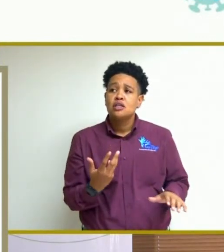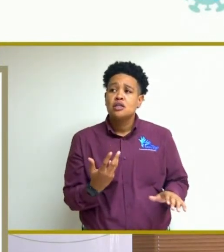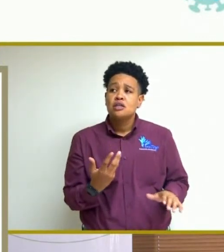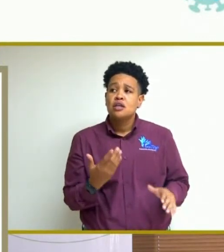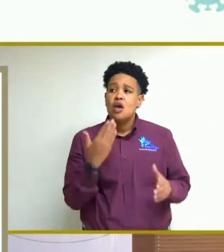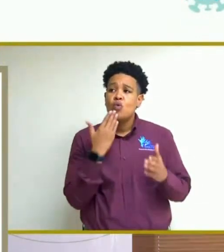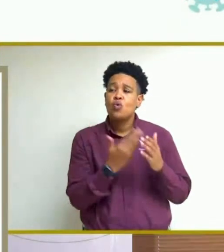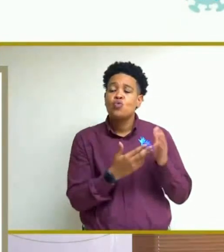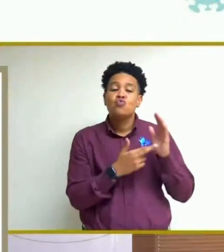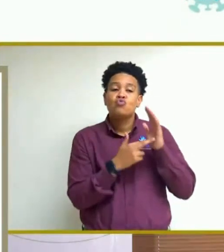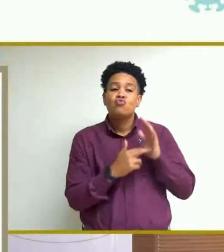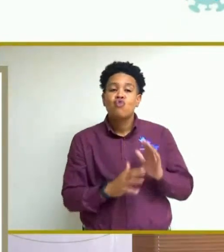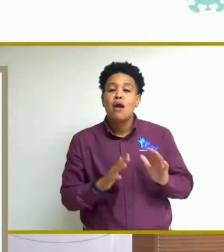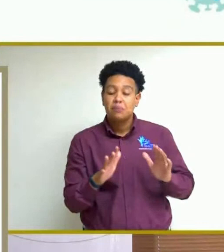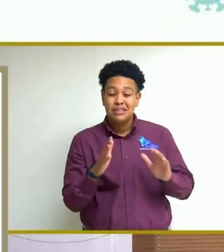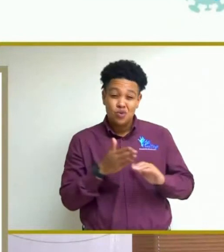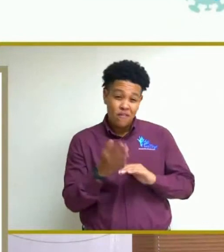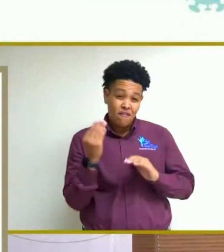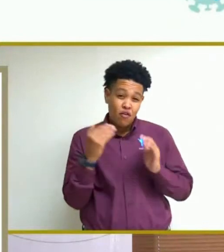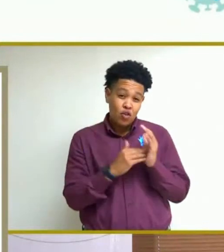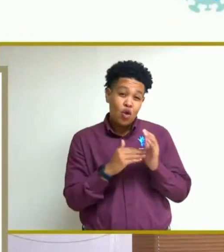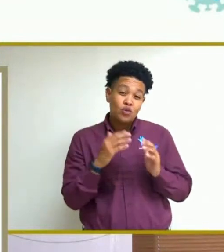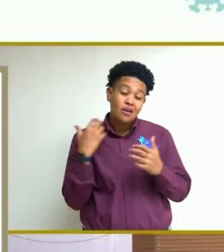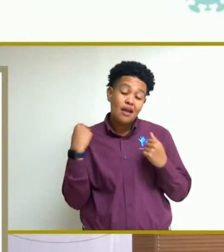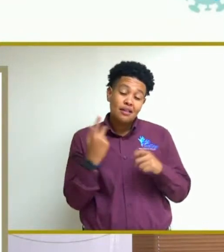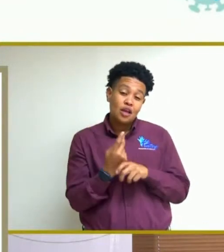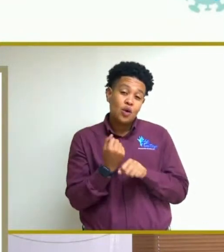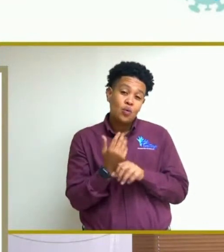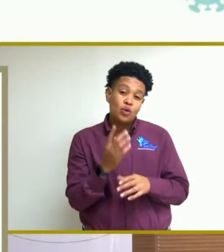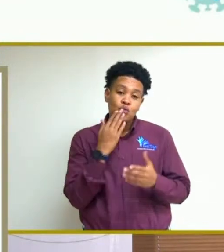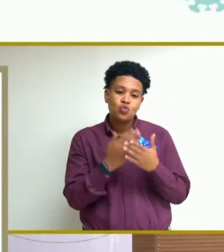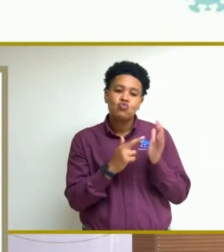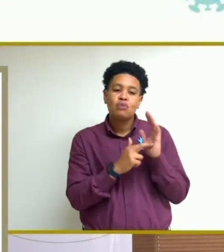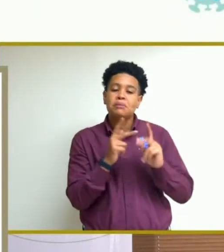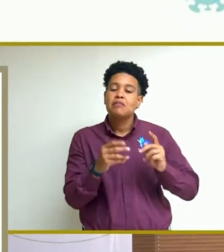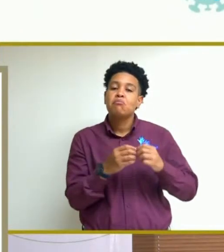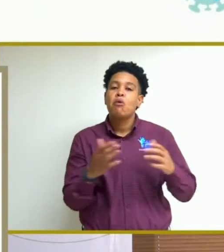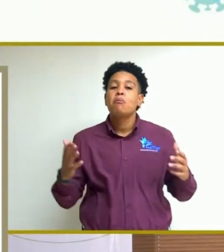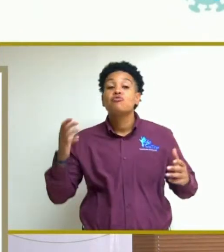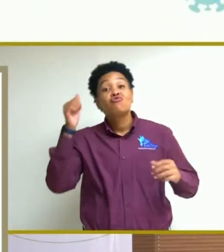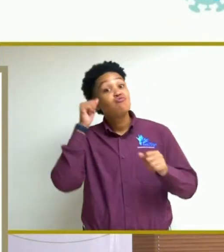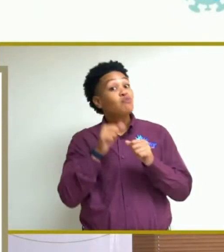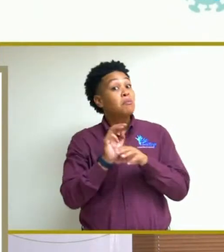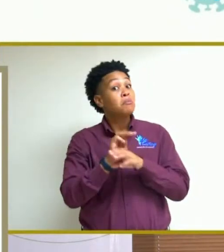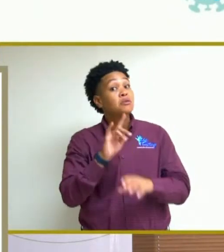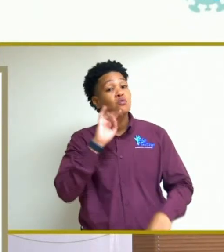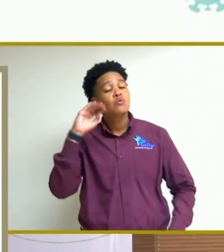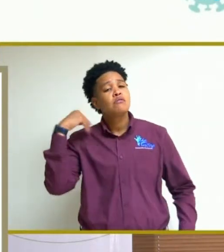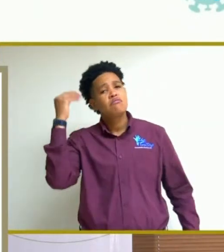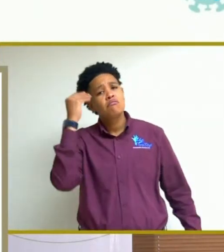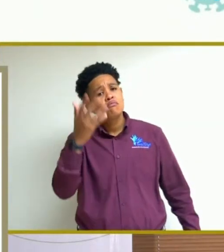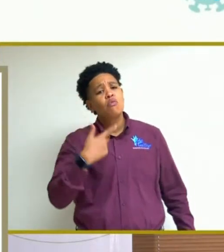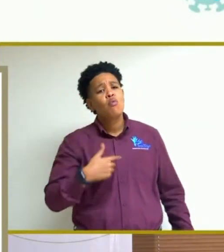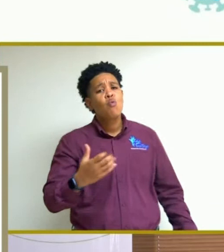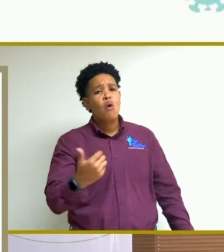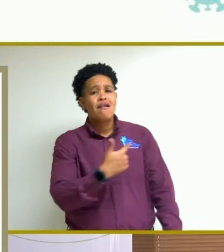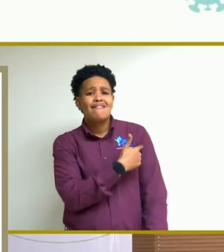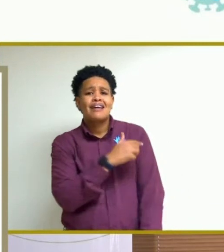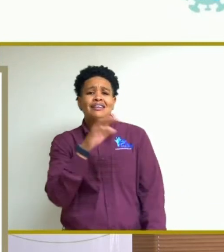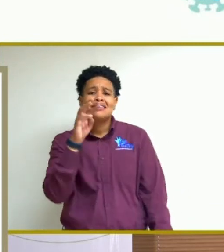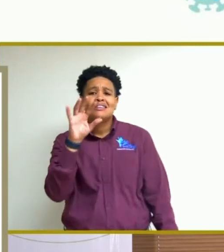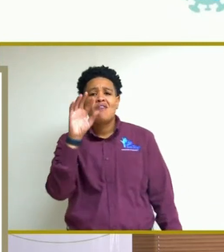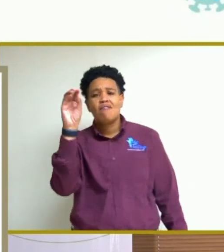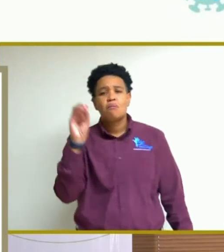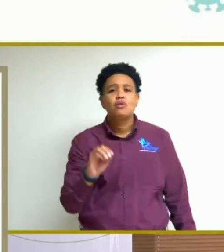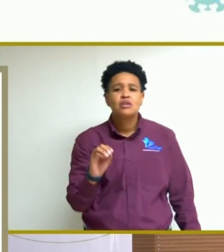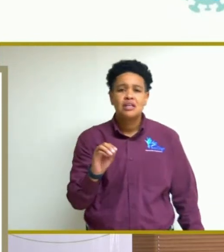good representation of the population. Remember, Minister, we indicated that we wanted to vaccinate